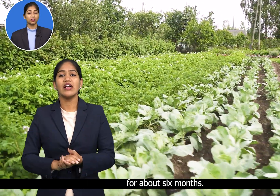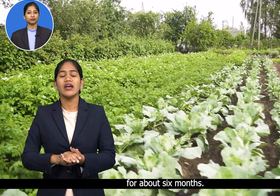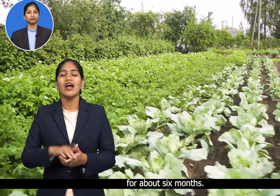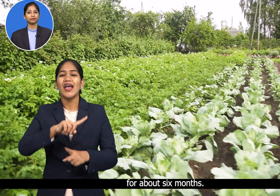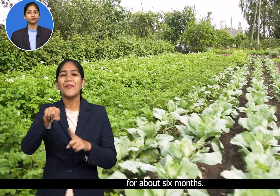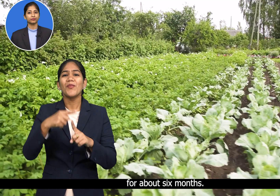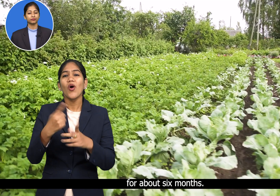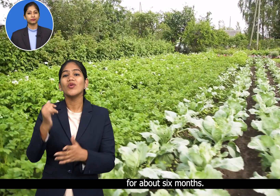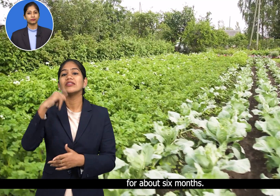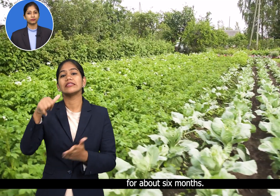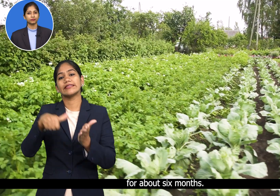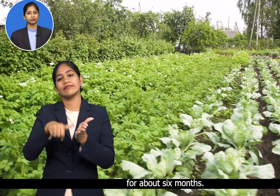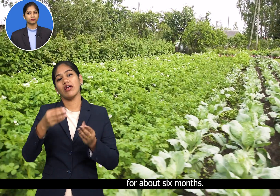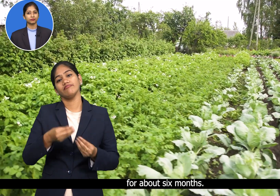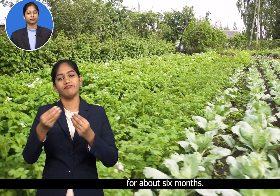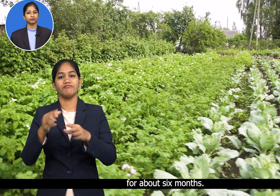months.